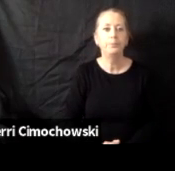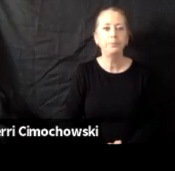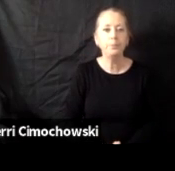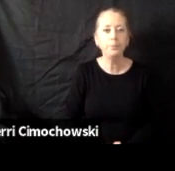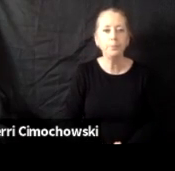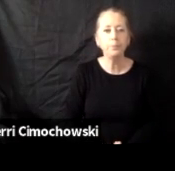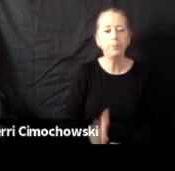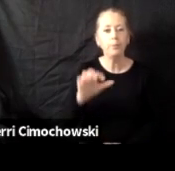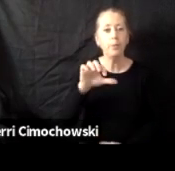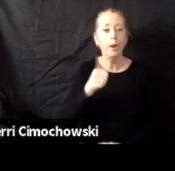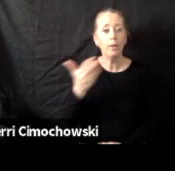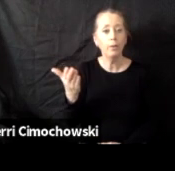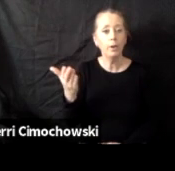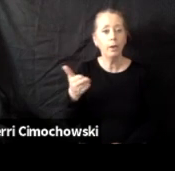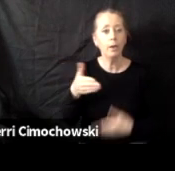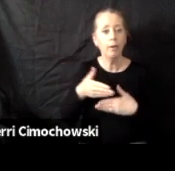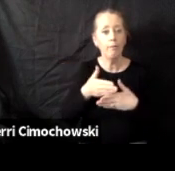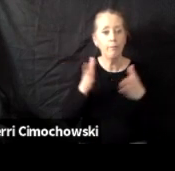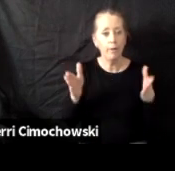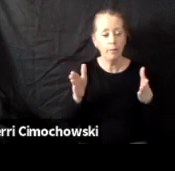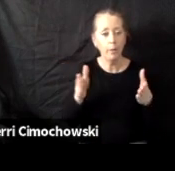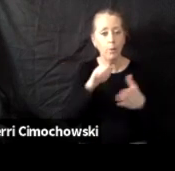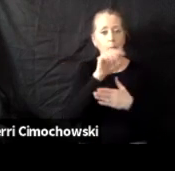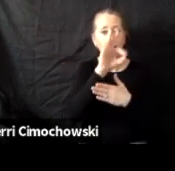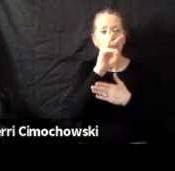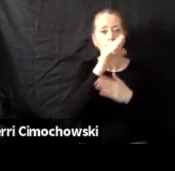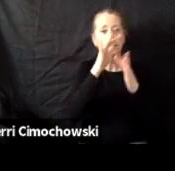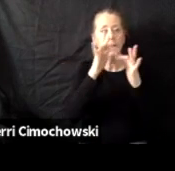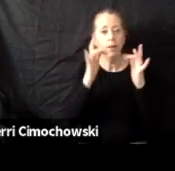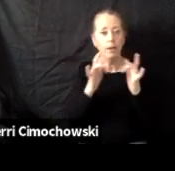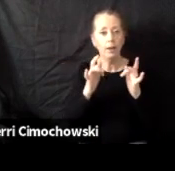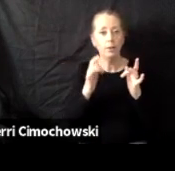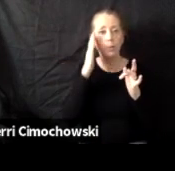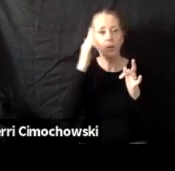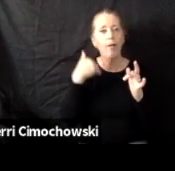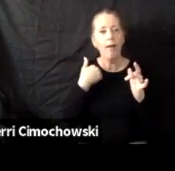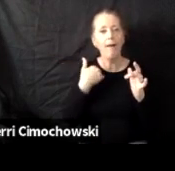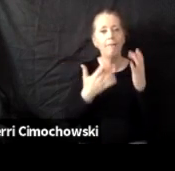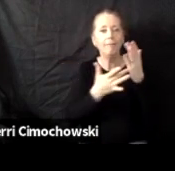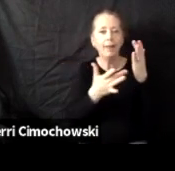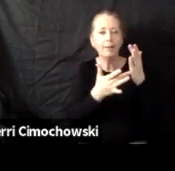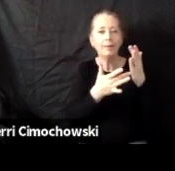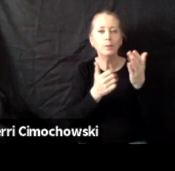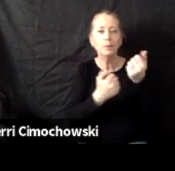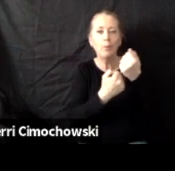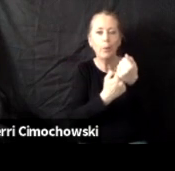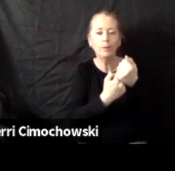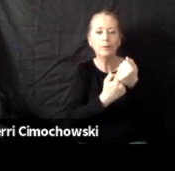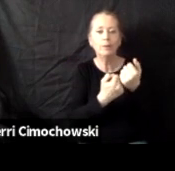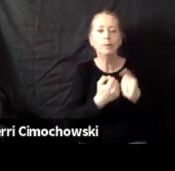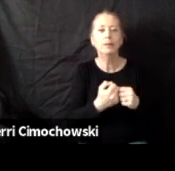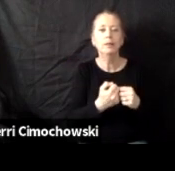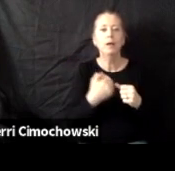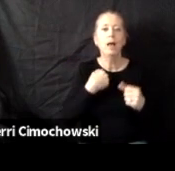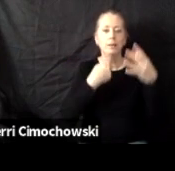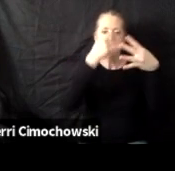The other thing that will be available with in 196 Online is layers of technical support. So there's a